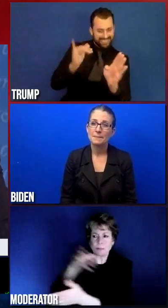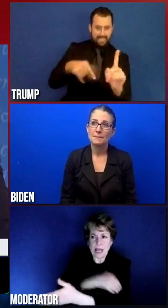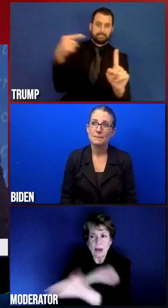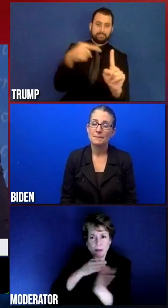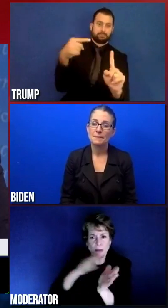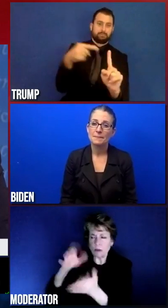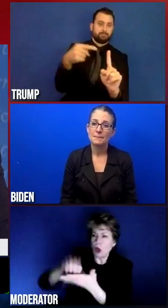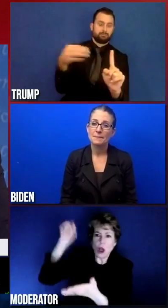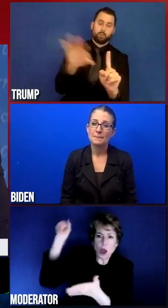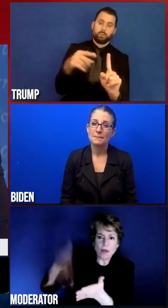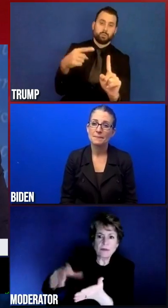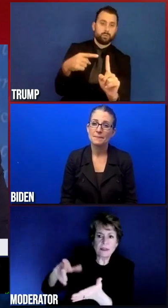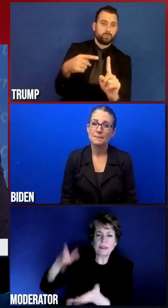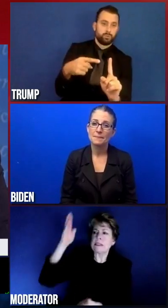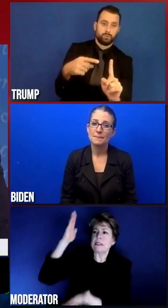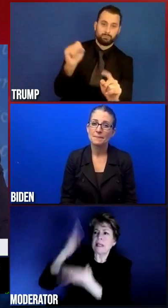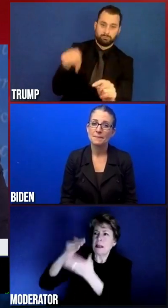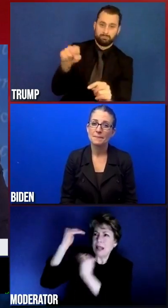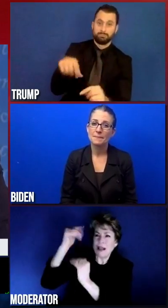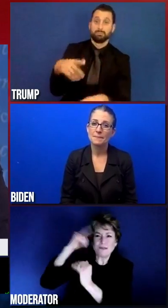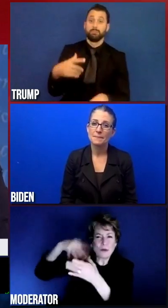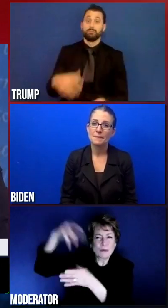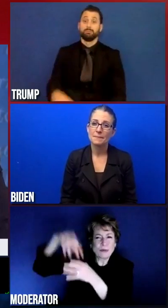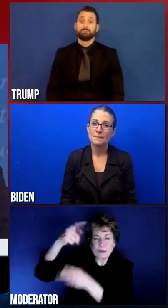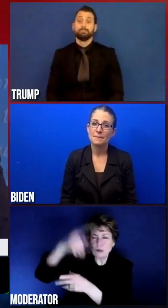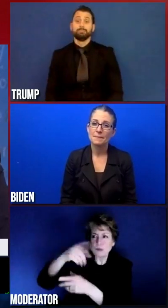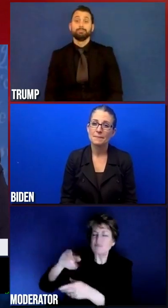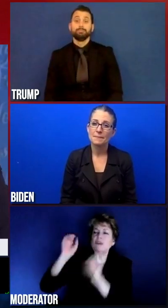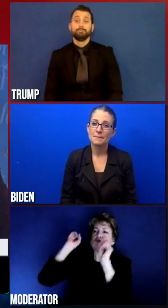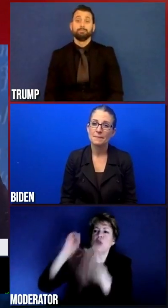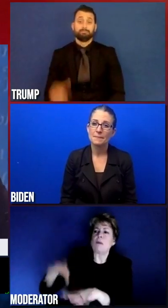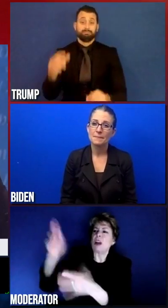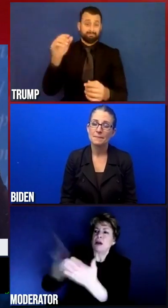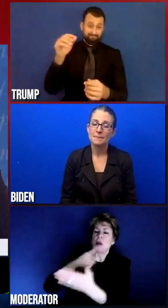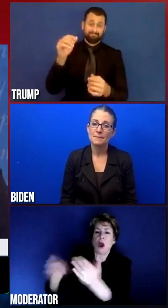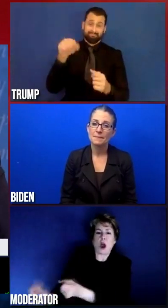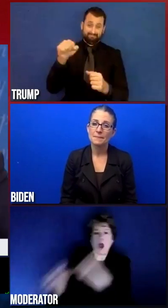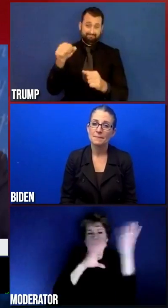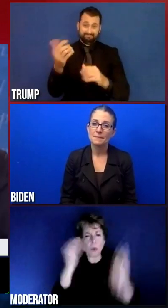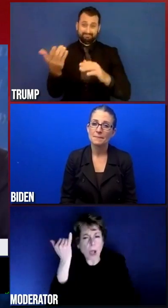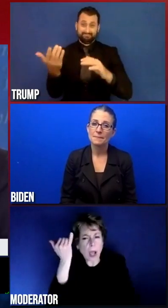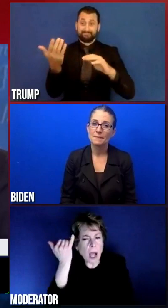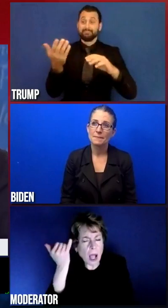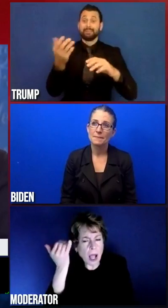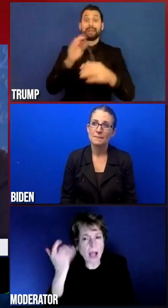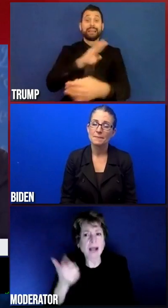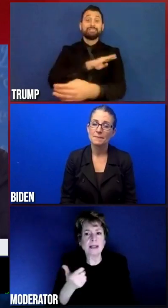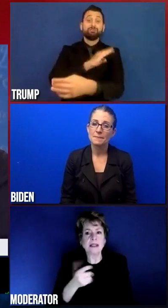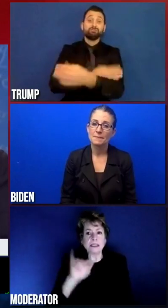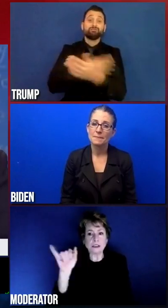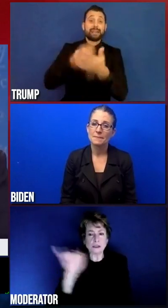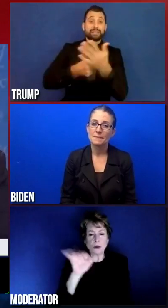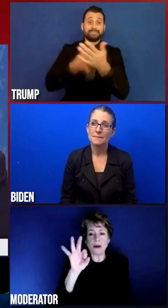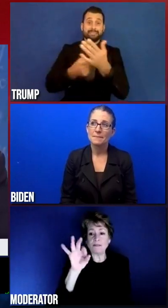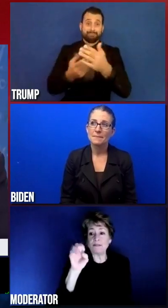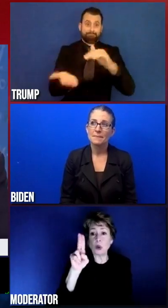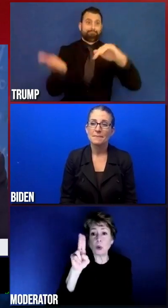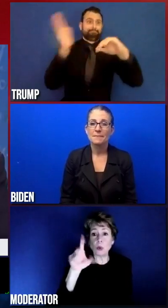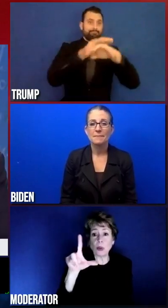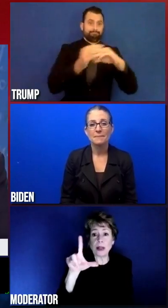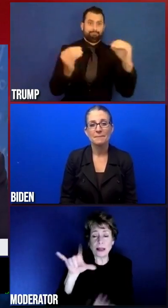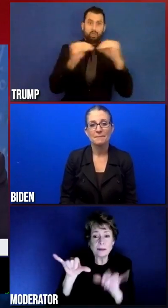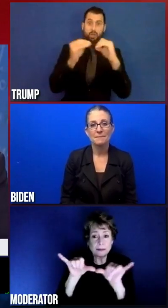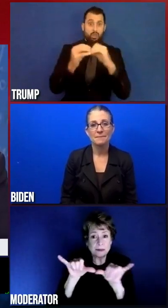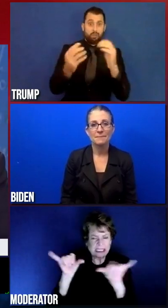it was driving energy prices through the sky. Why have you relaxed fuel economy standards that are going to create more pollution